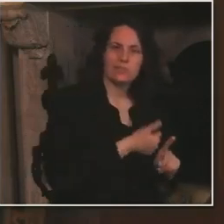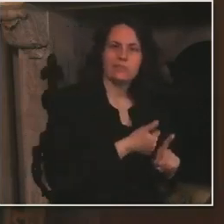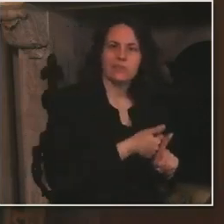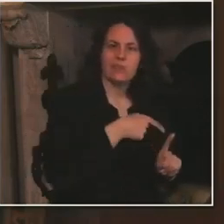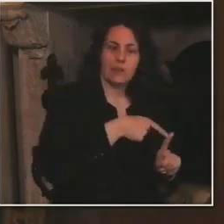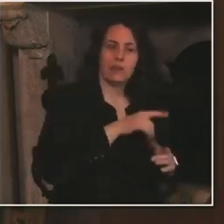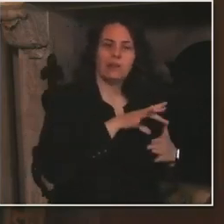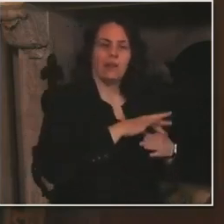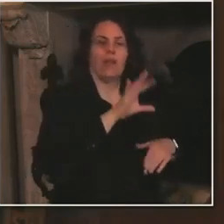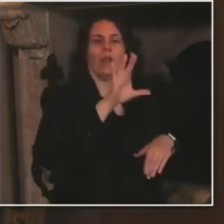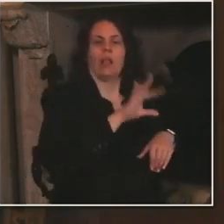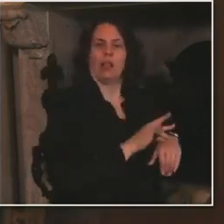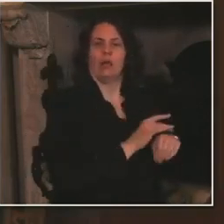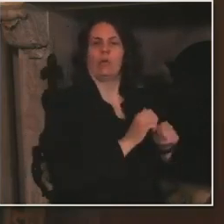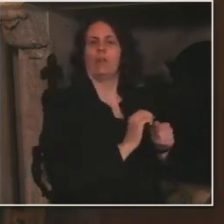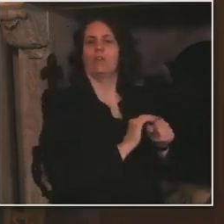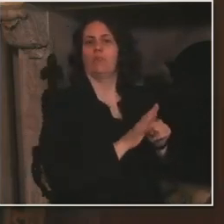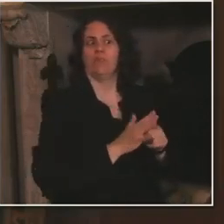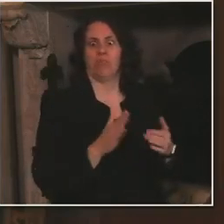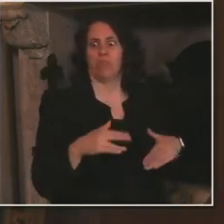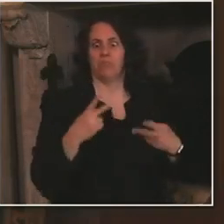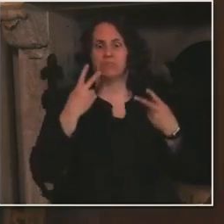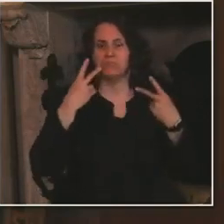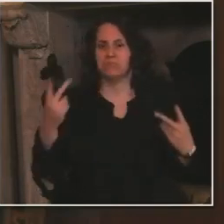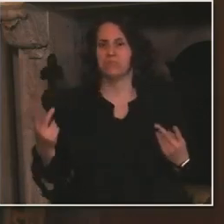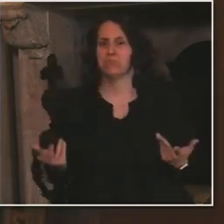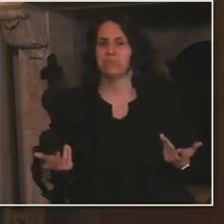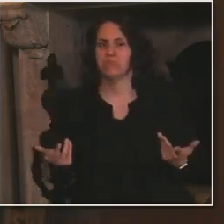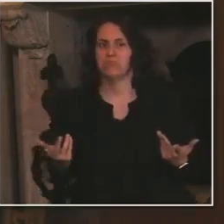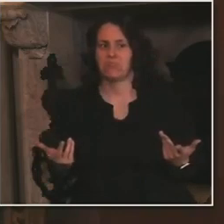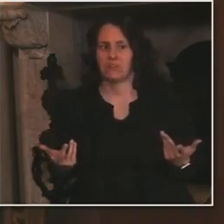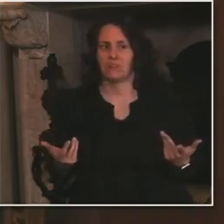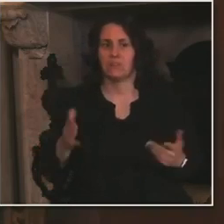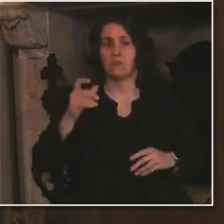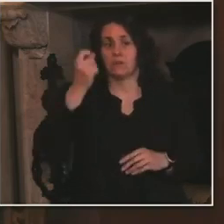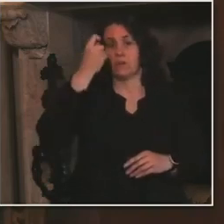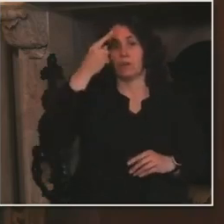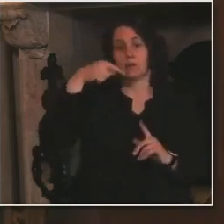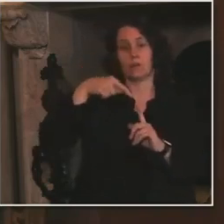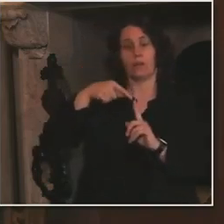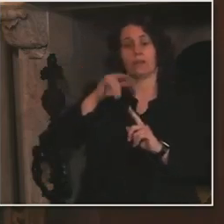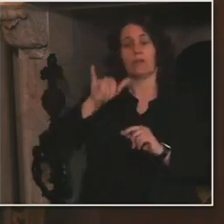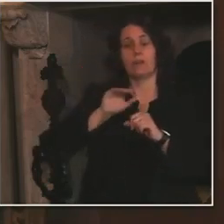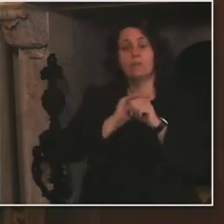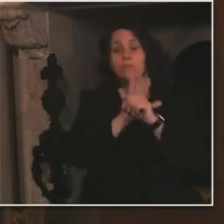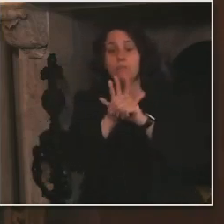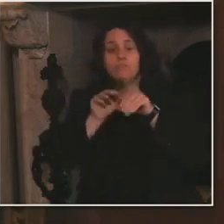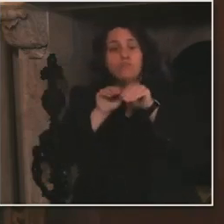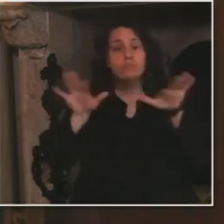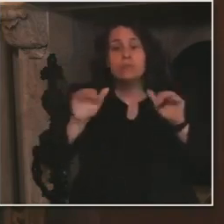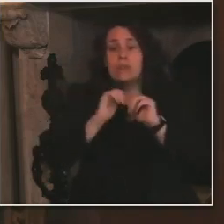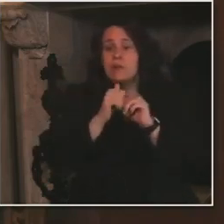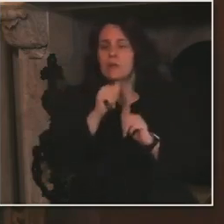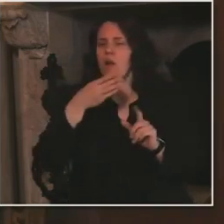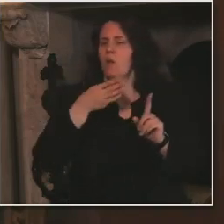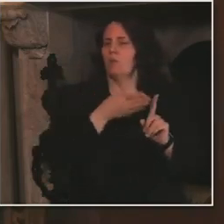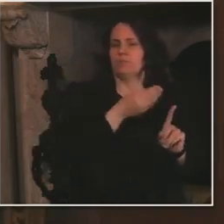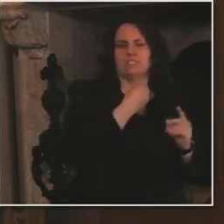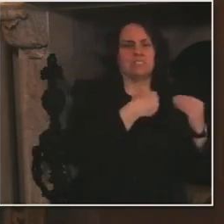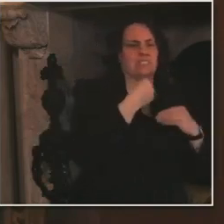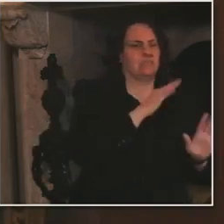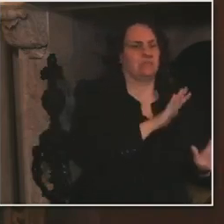we know about coronavirus and respiratory viruses in general is that they cause infection by coming in contact